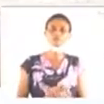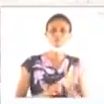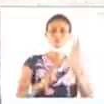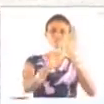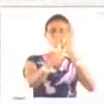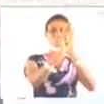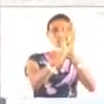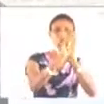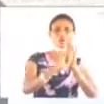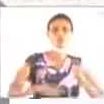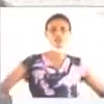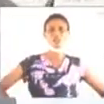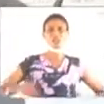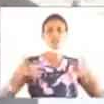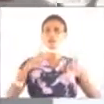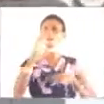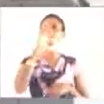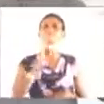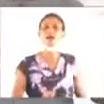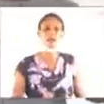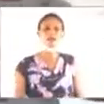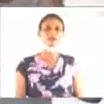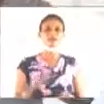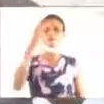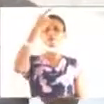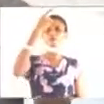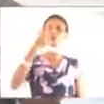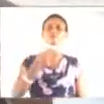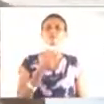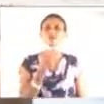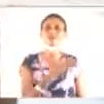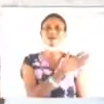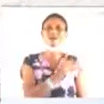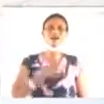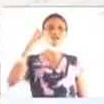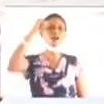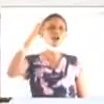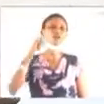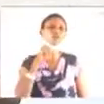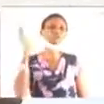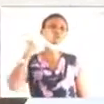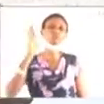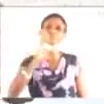handwork. Nobody want to learn trade.